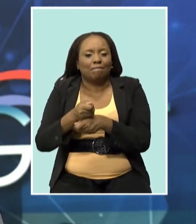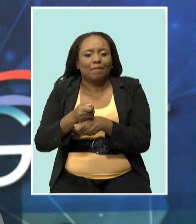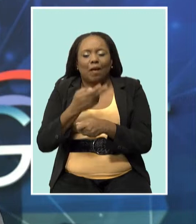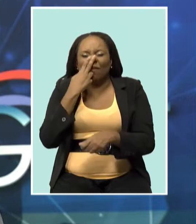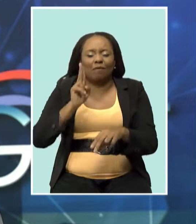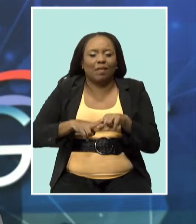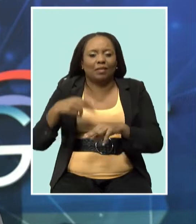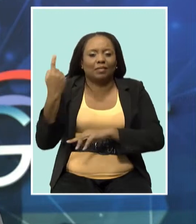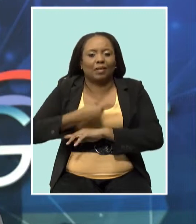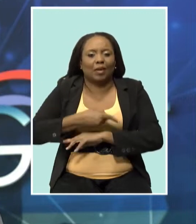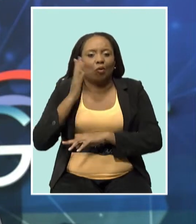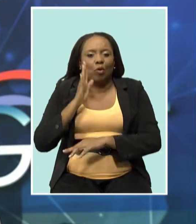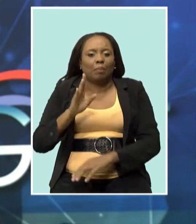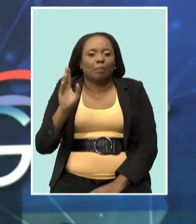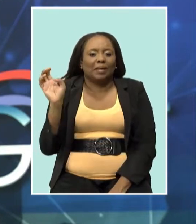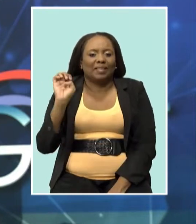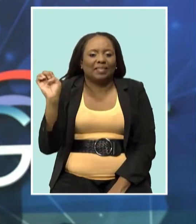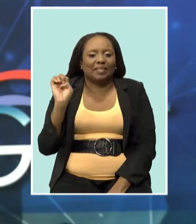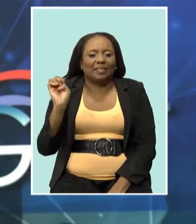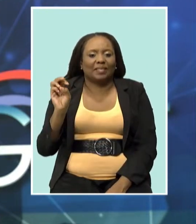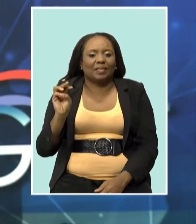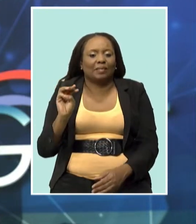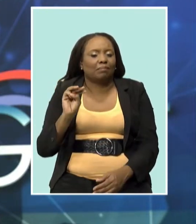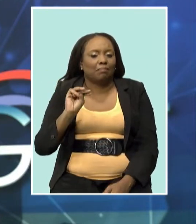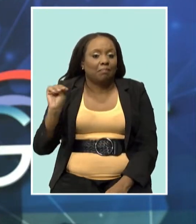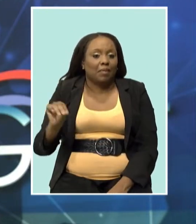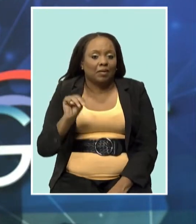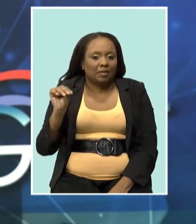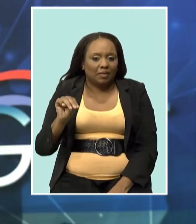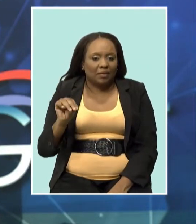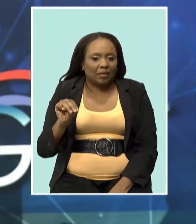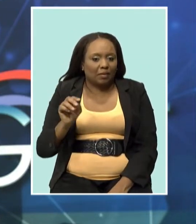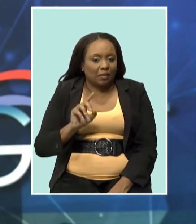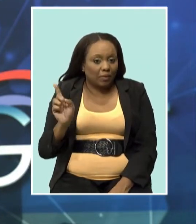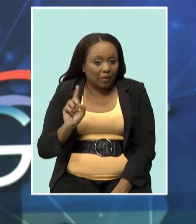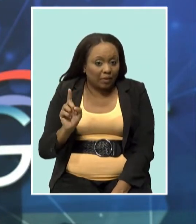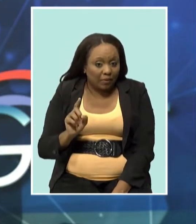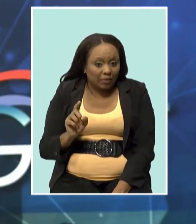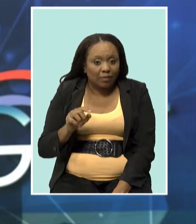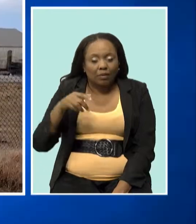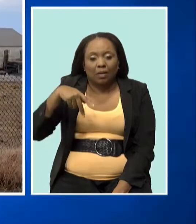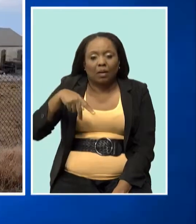by the middle of June we'll be able to confirm that. And then, of course, it comes to the logistics